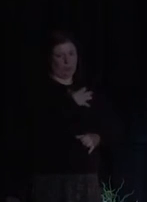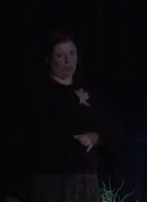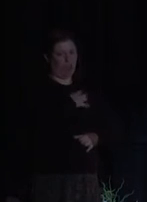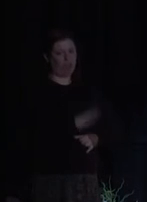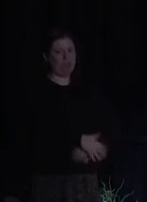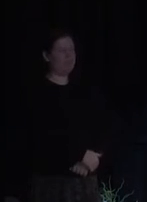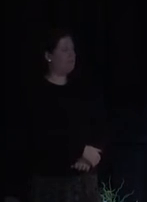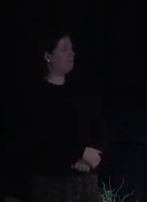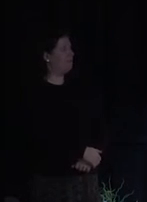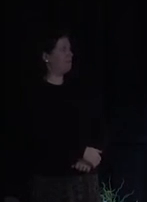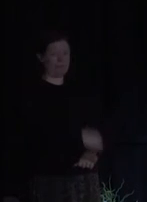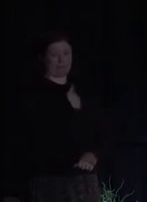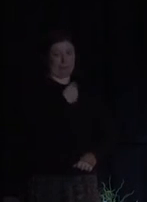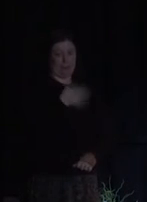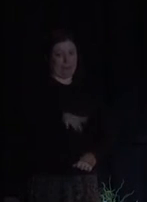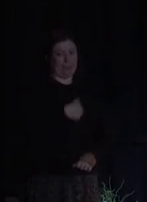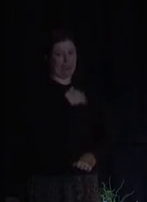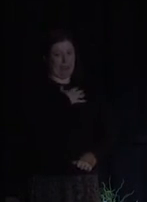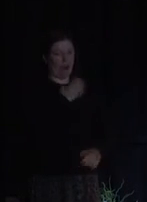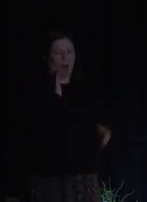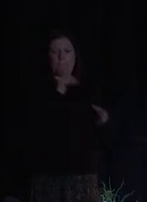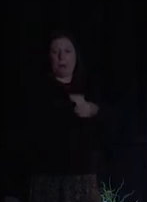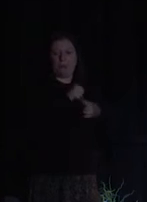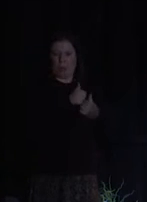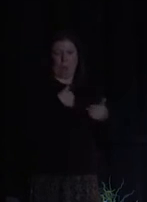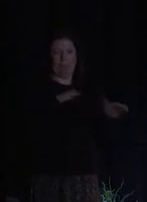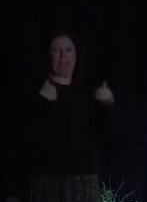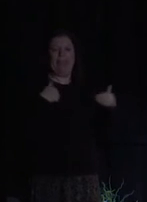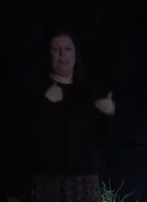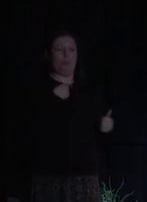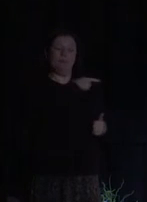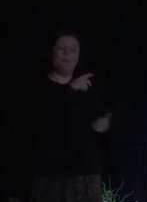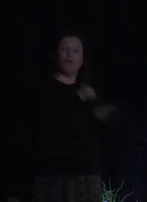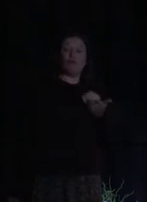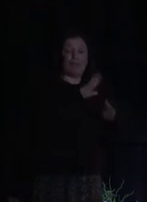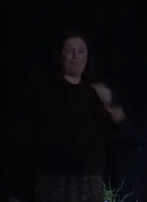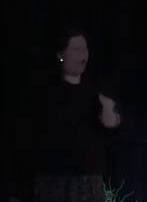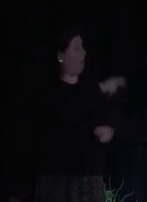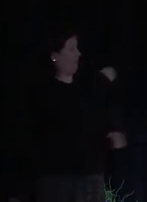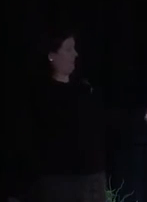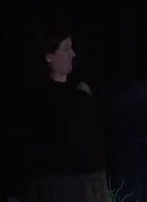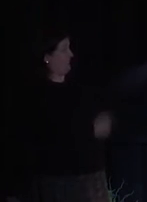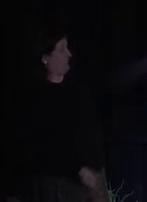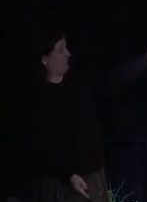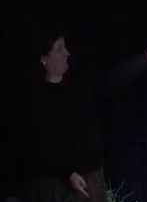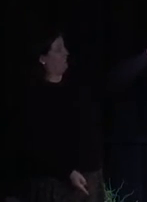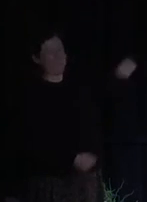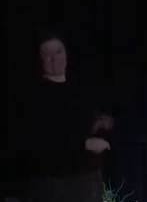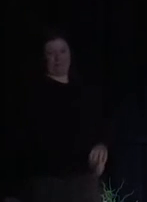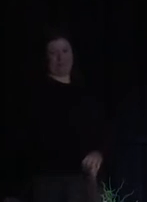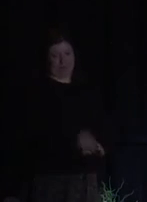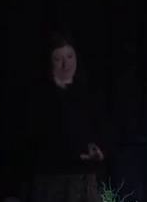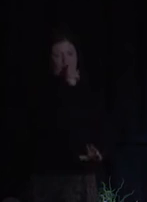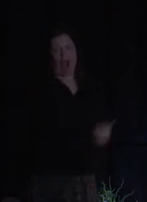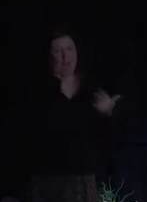do. That's why I did it. I don't love my participation, but I absolutely joined in with this one. There you can see, I actually did it in action, just to